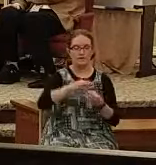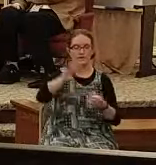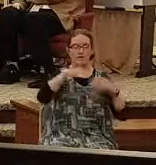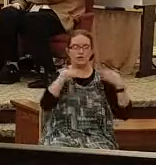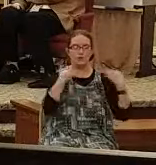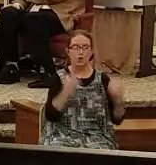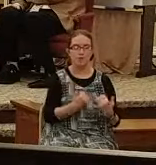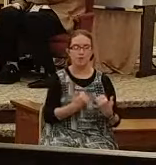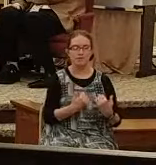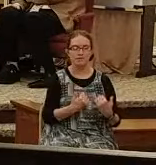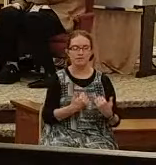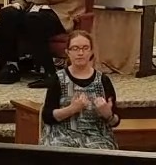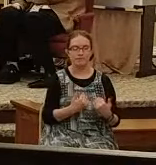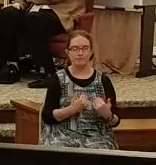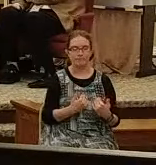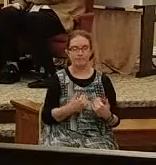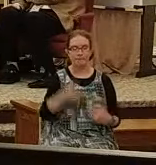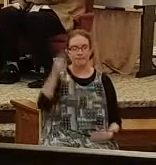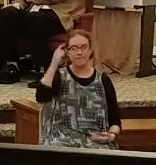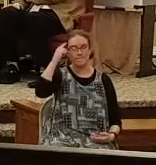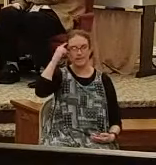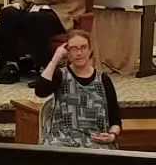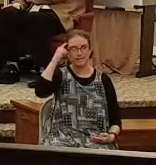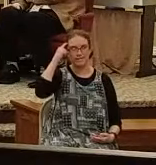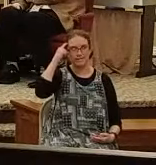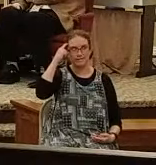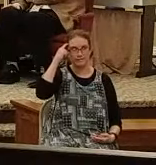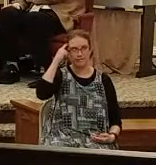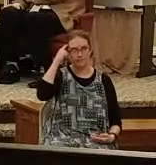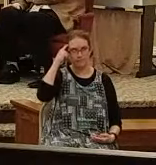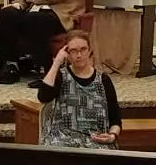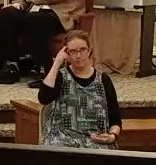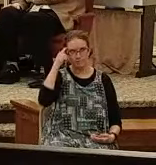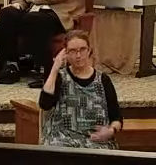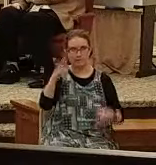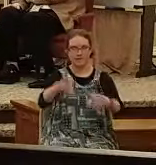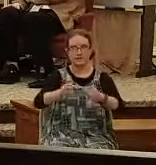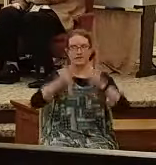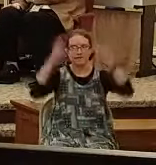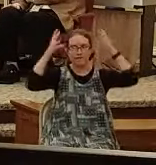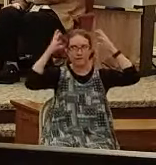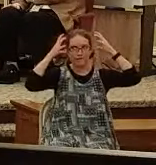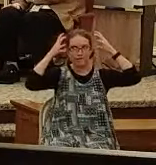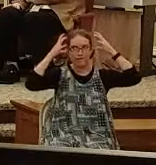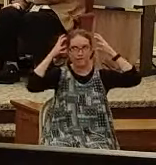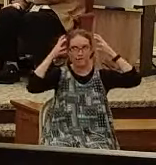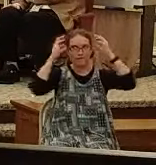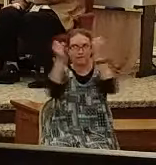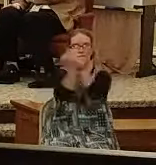heart. Yes. Amen. That mind. And so you take the helmet